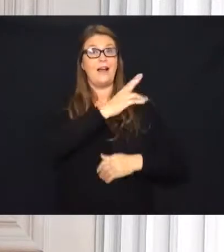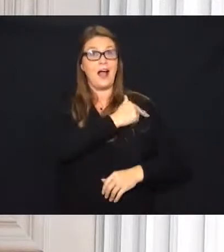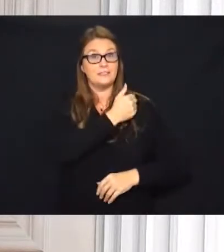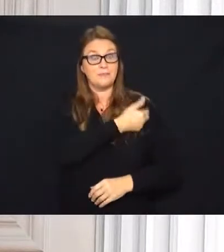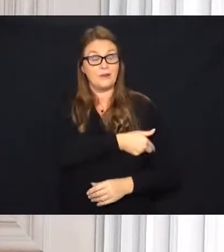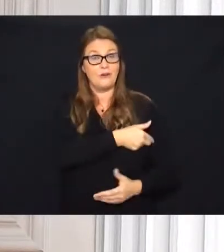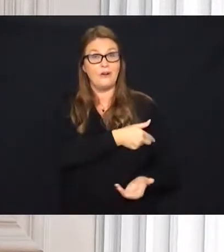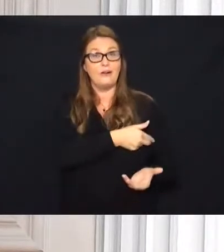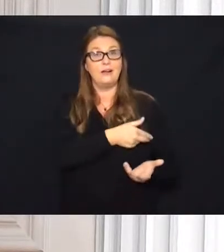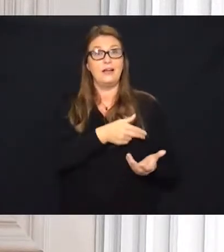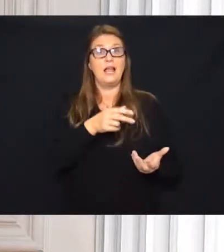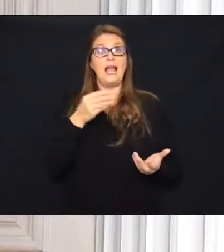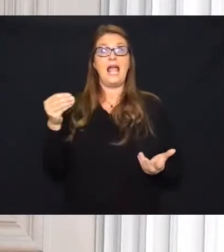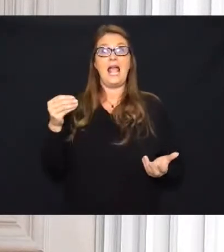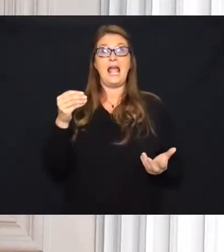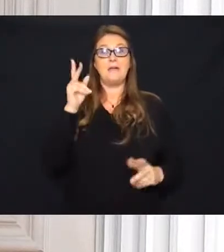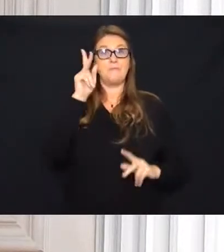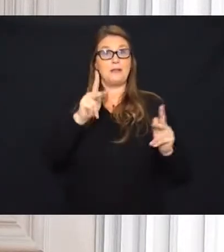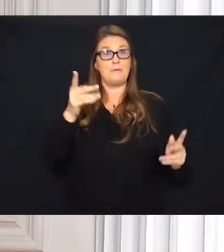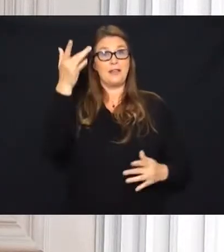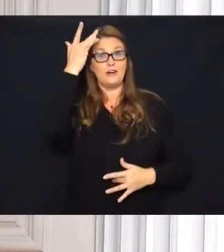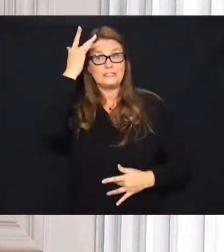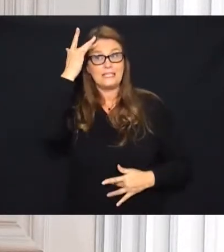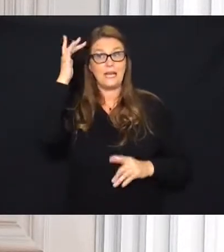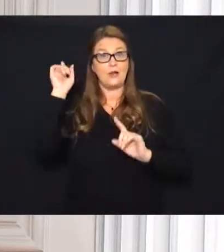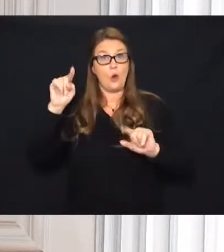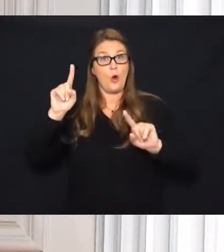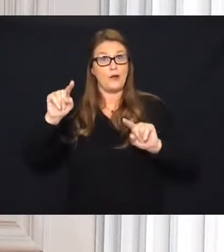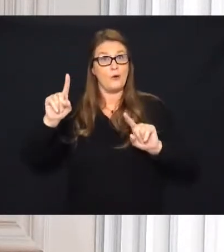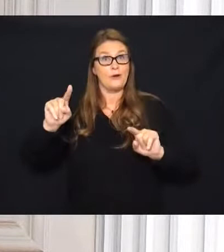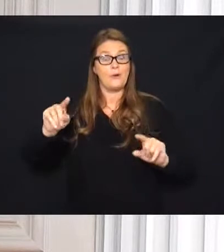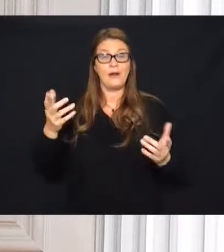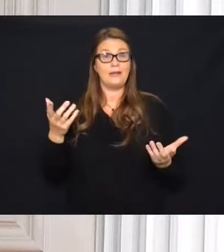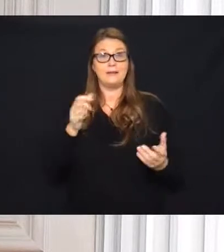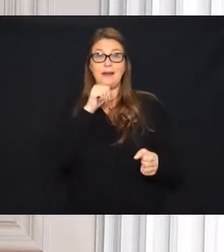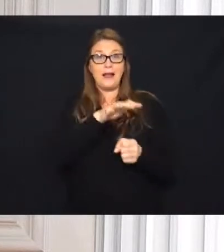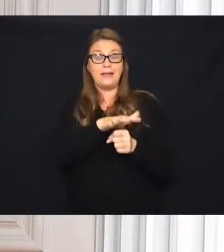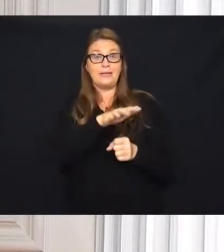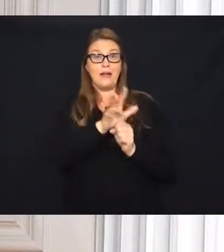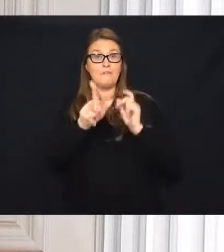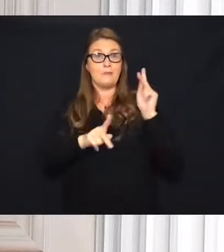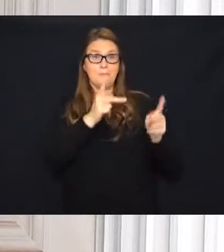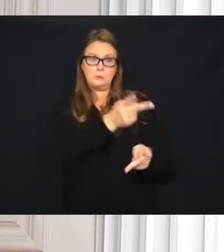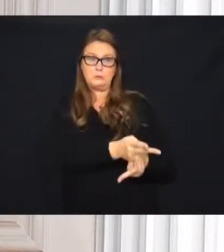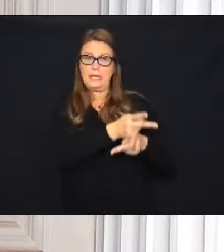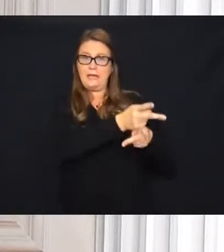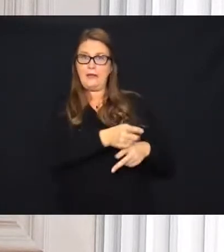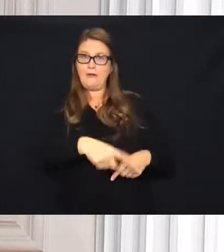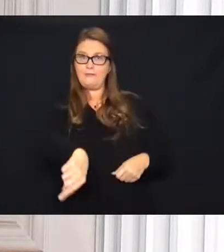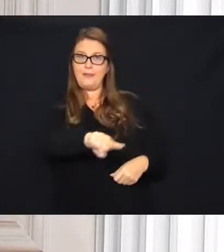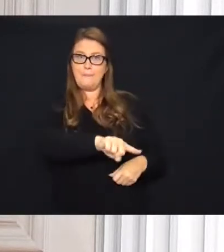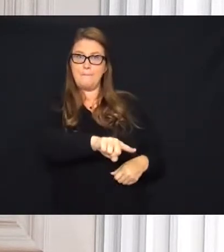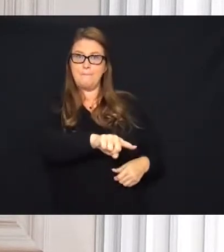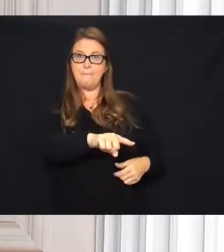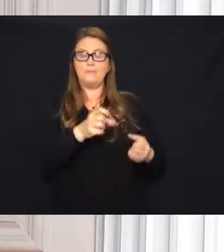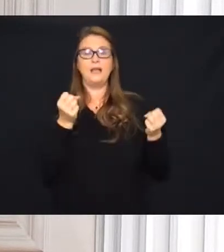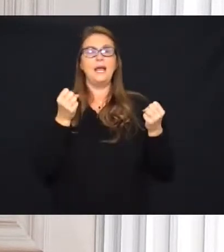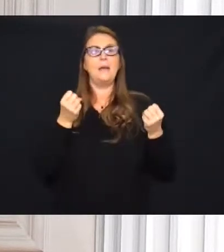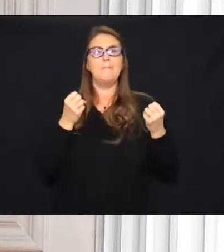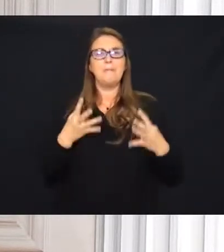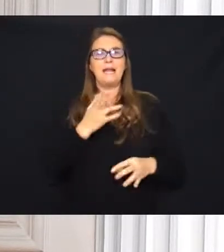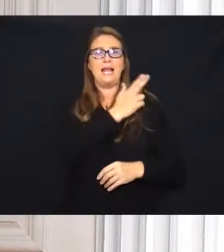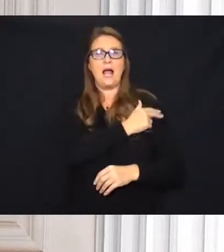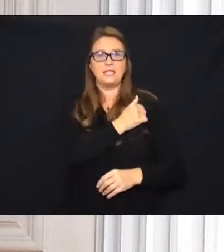the increasingly sick numbers of people that are coming to the emergency room. And as the governor said, many hospitals